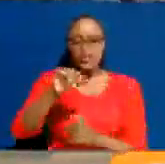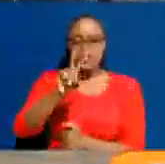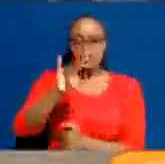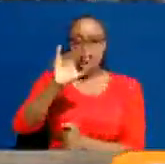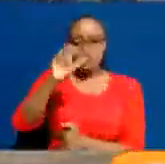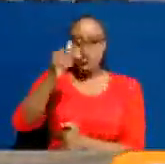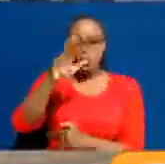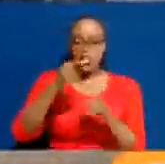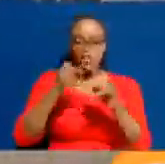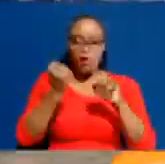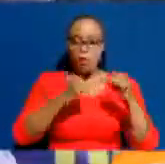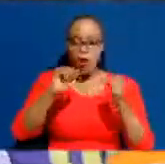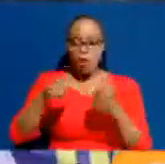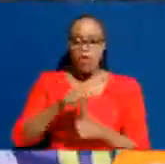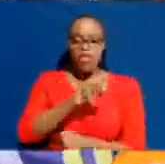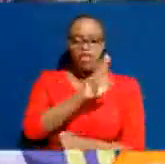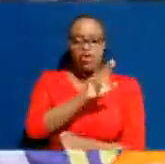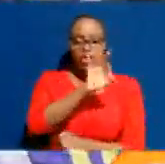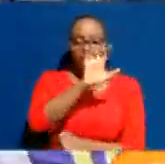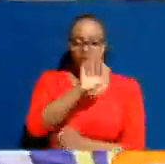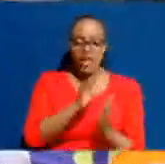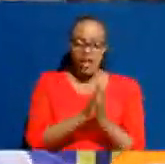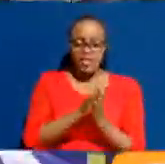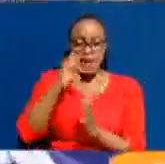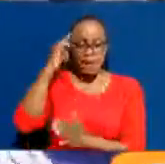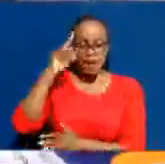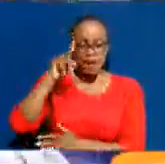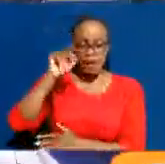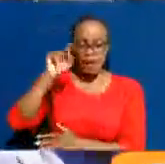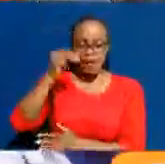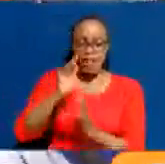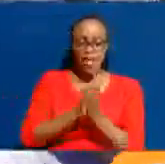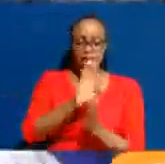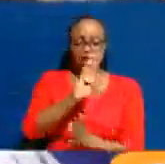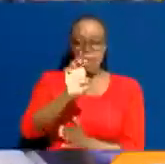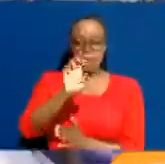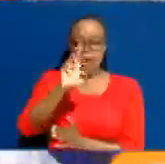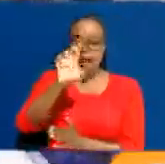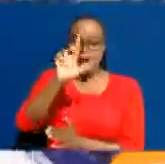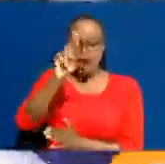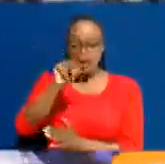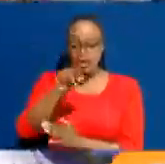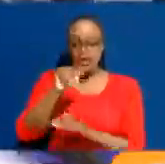from Homabay. UFA Simba, Black Panthers, and Berlin FC were the